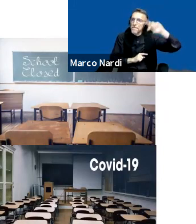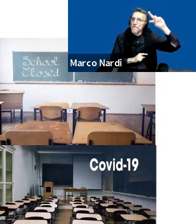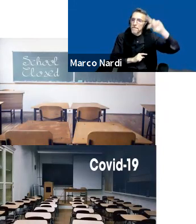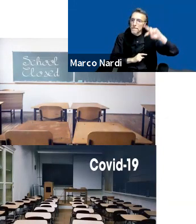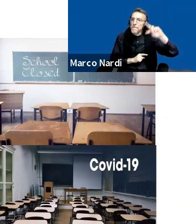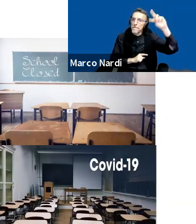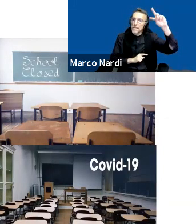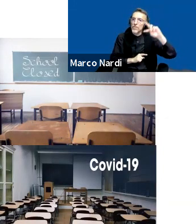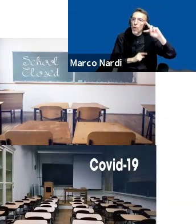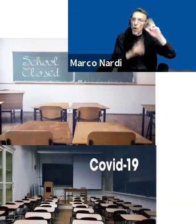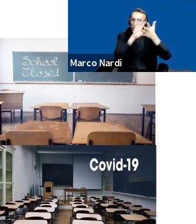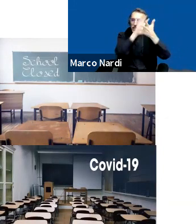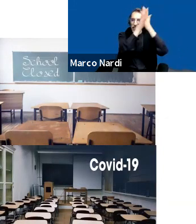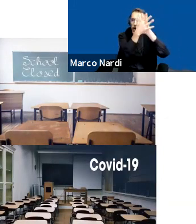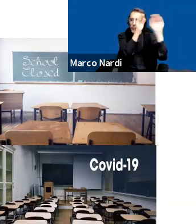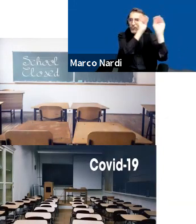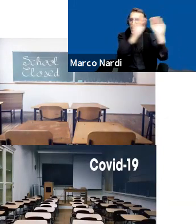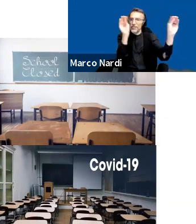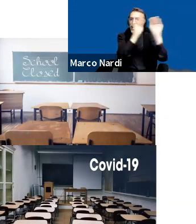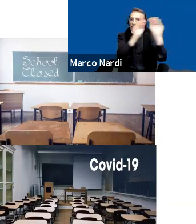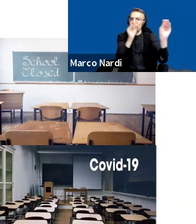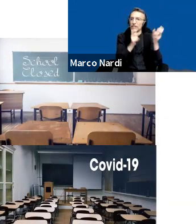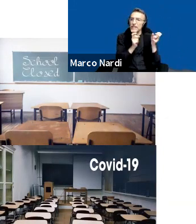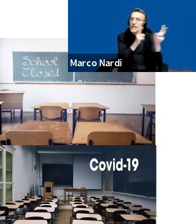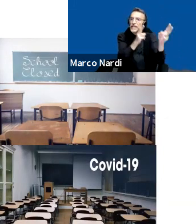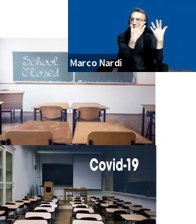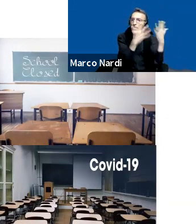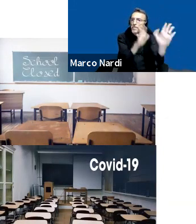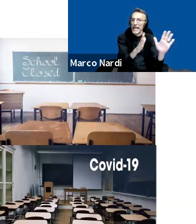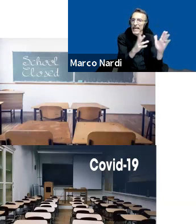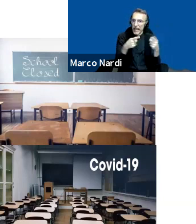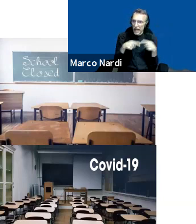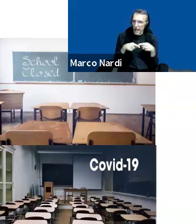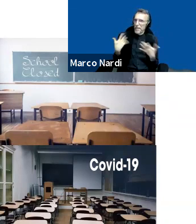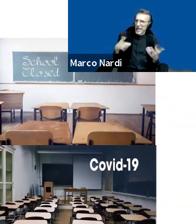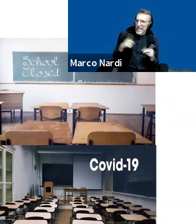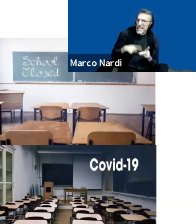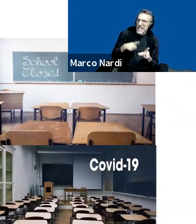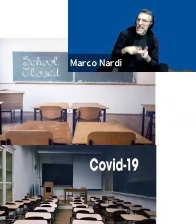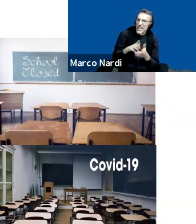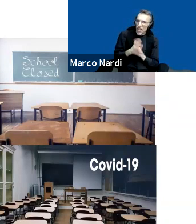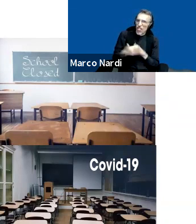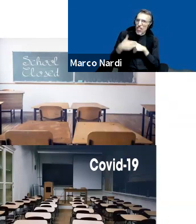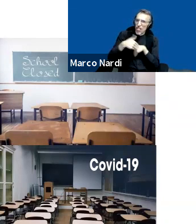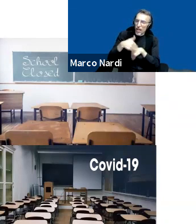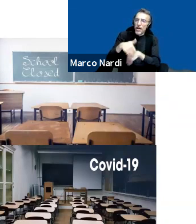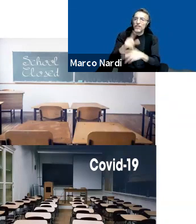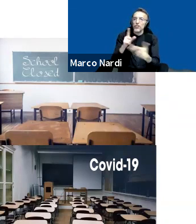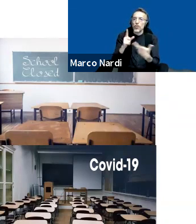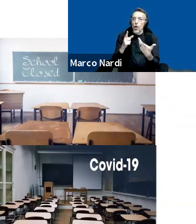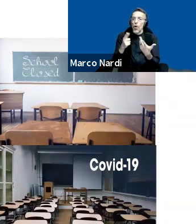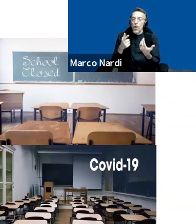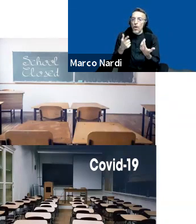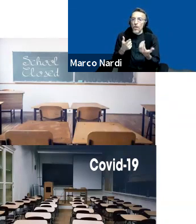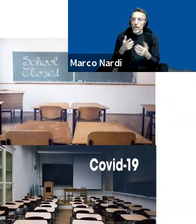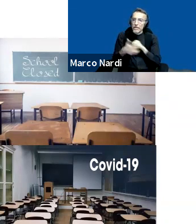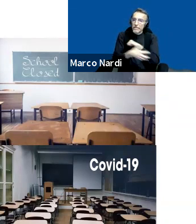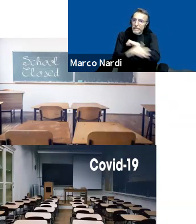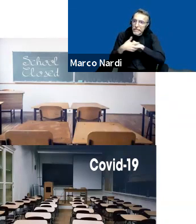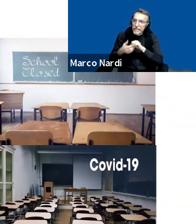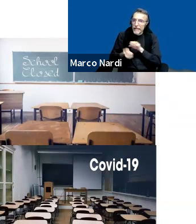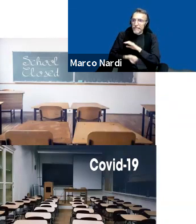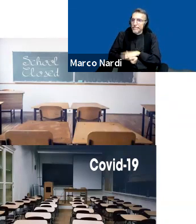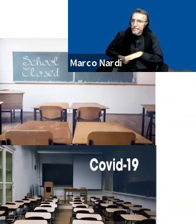education systems. Wars, pandemics, austerity have undermined educational life chances of millions